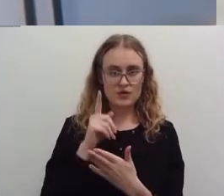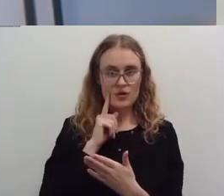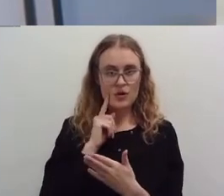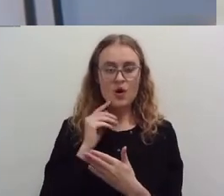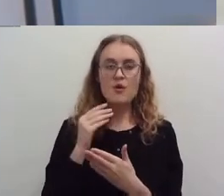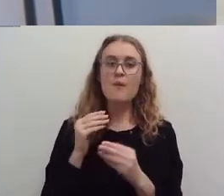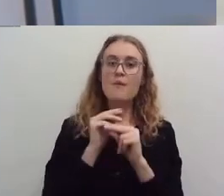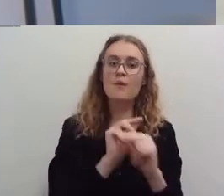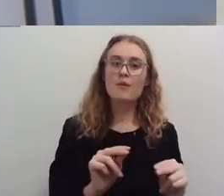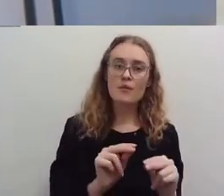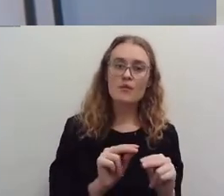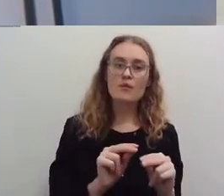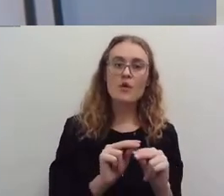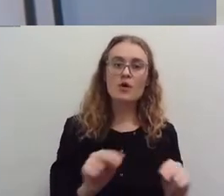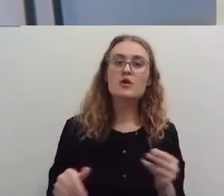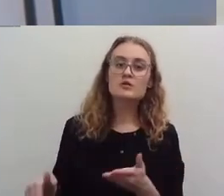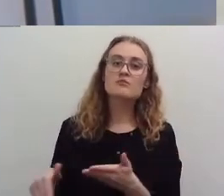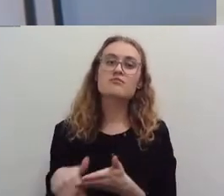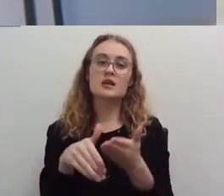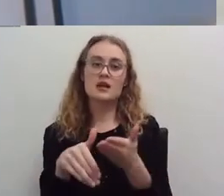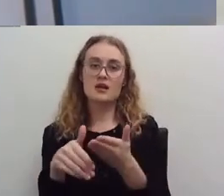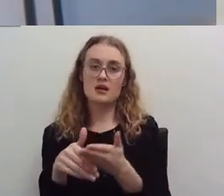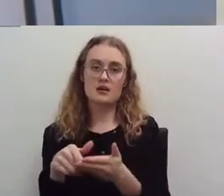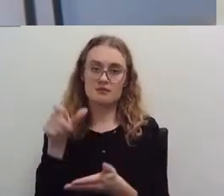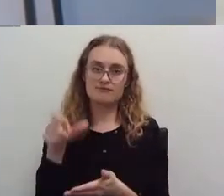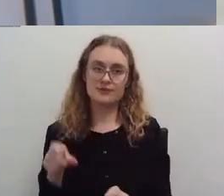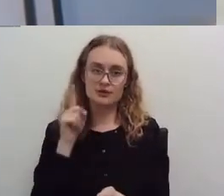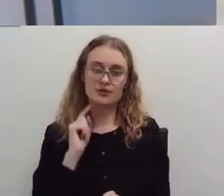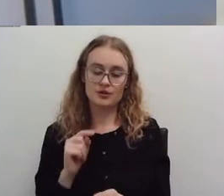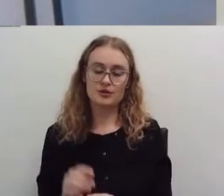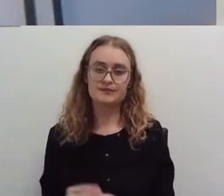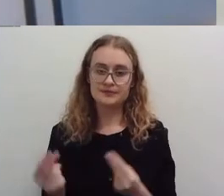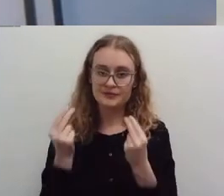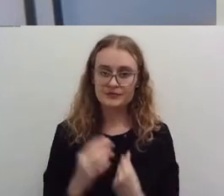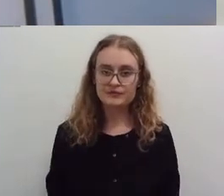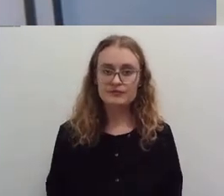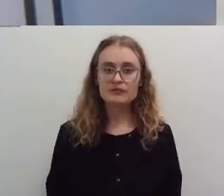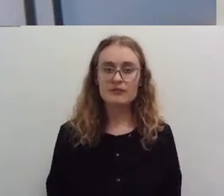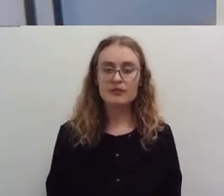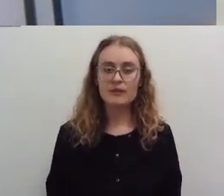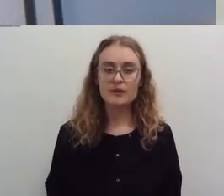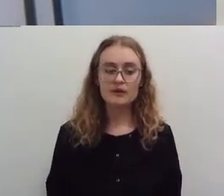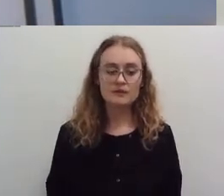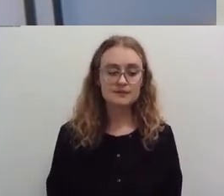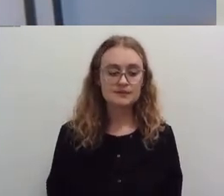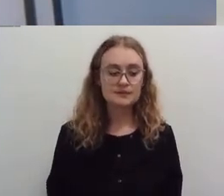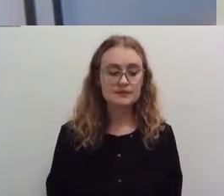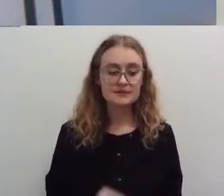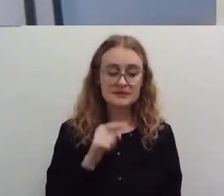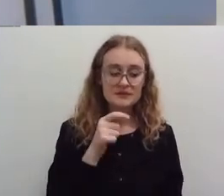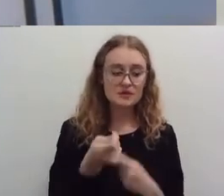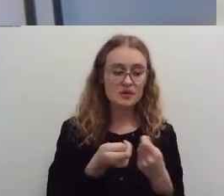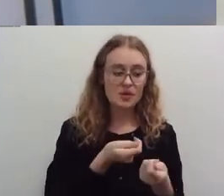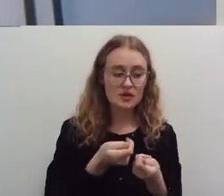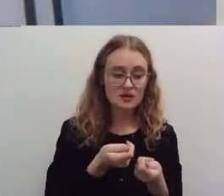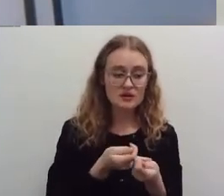organization driven by young people. The purpose of our organization is to strengthen the youth's voices and encourage them to